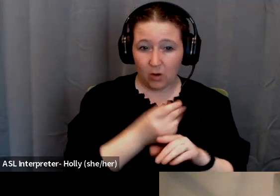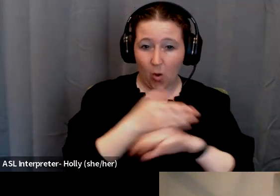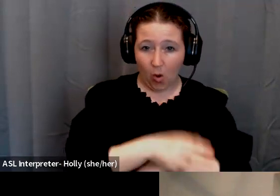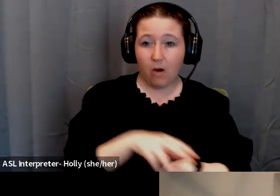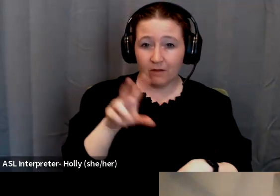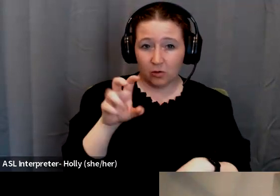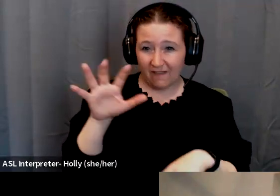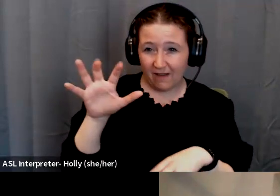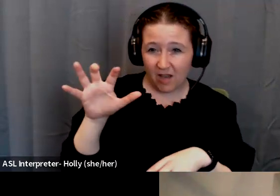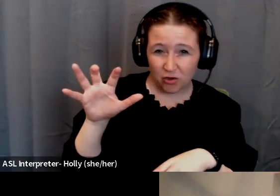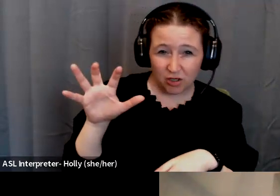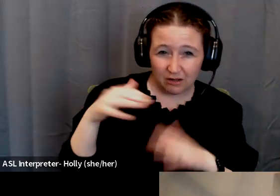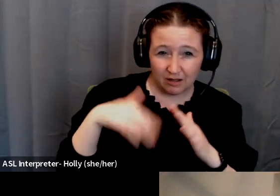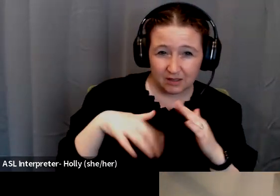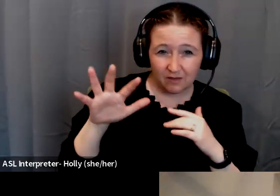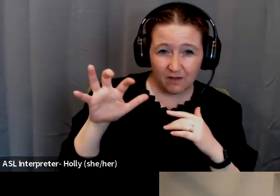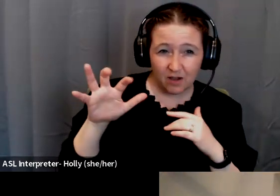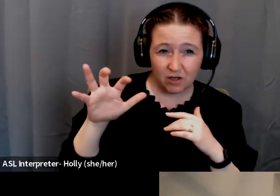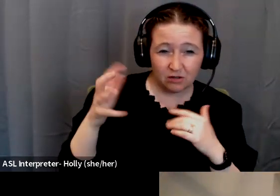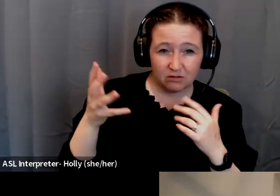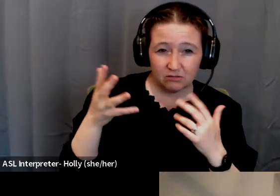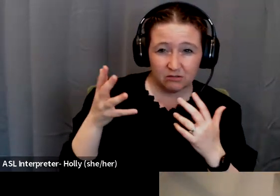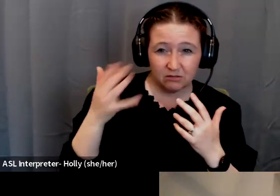Is it 500? Is it less than 500? I don't know.